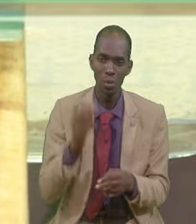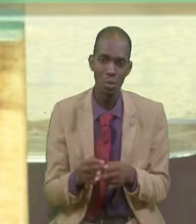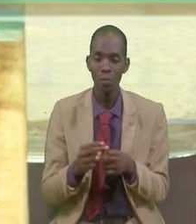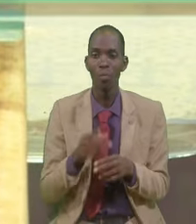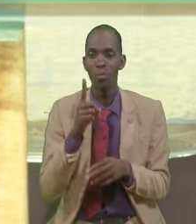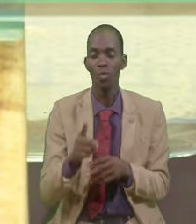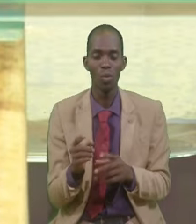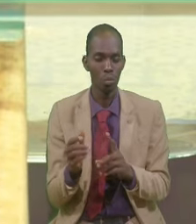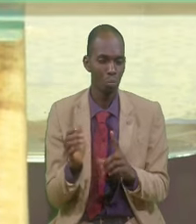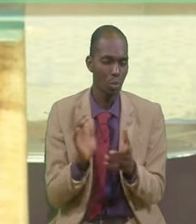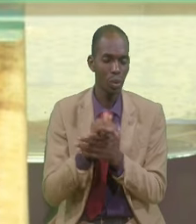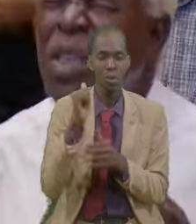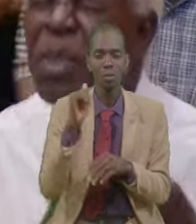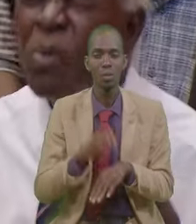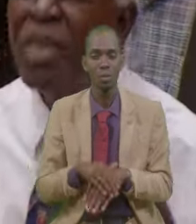Hold on to it tonight.